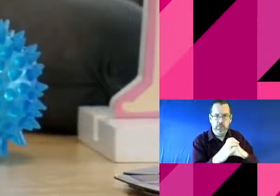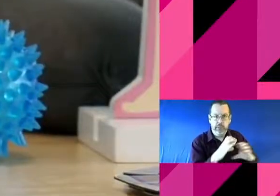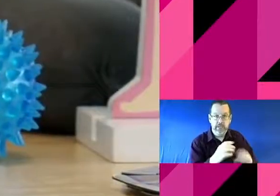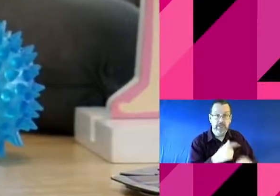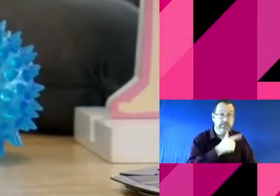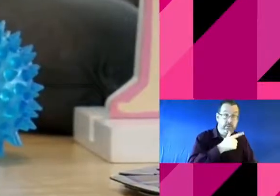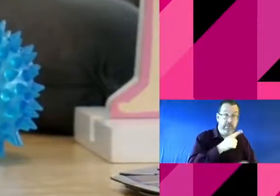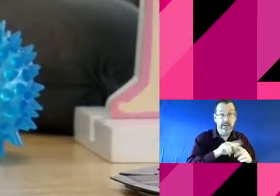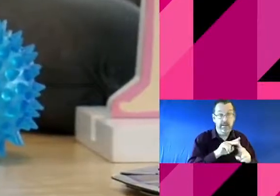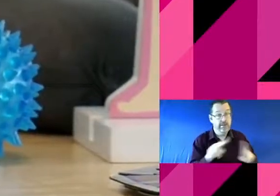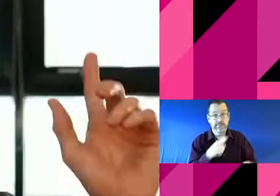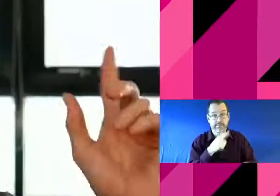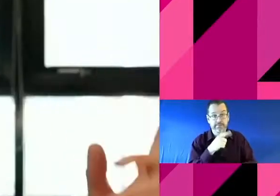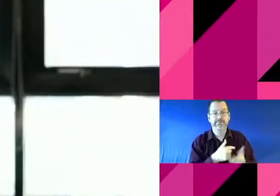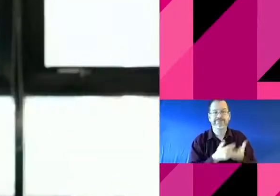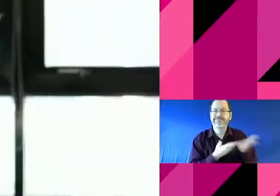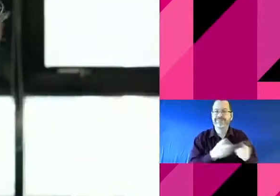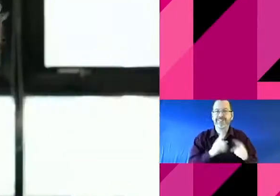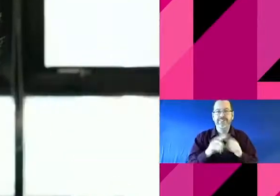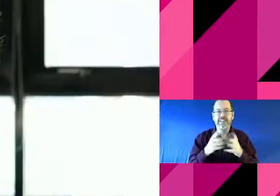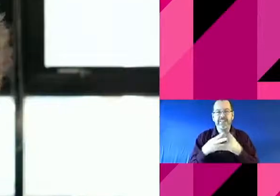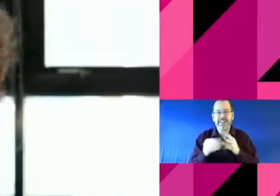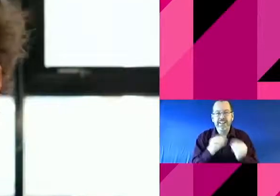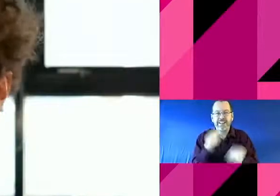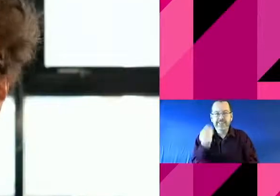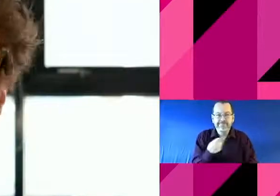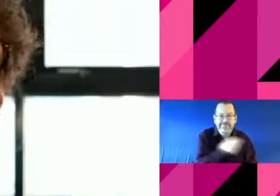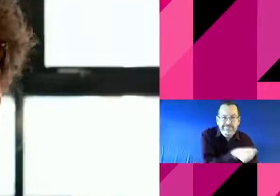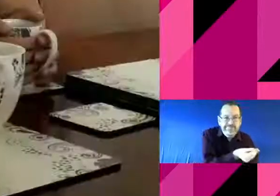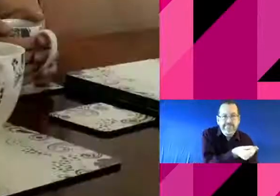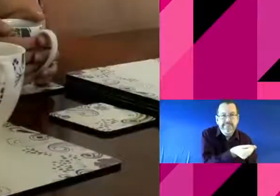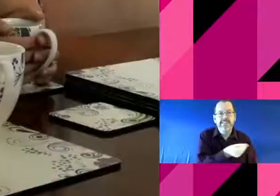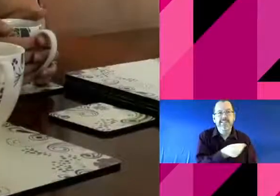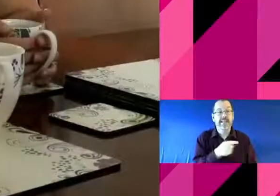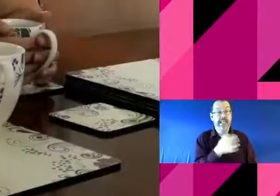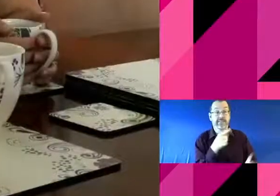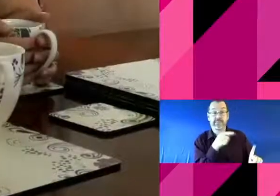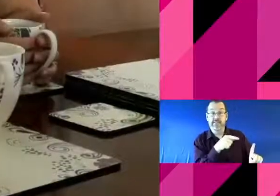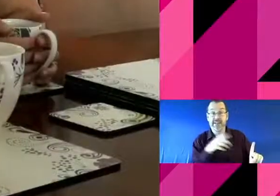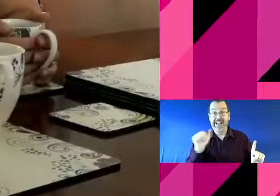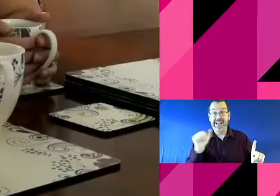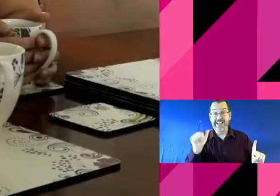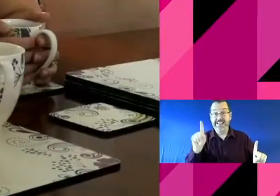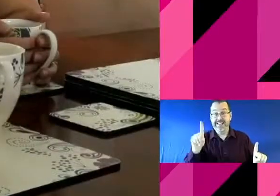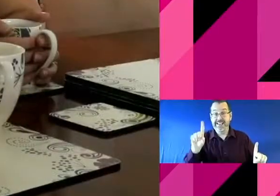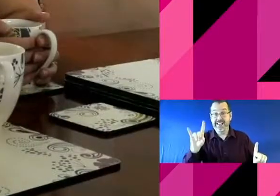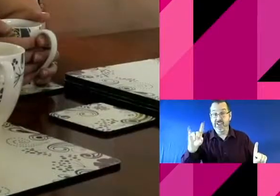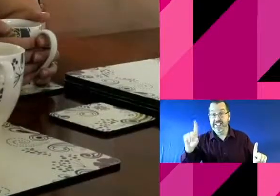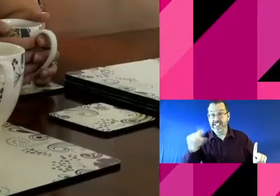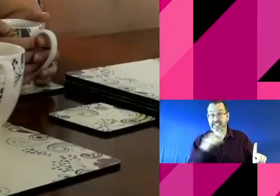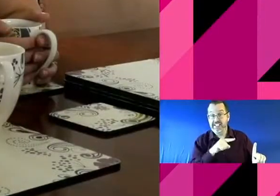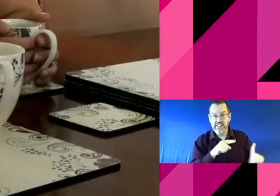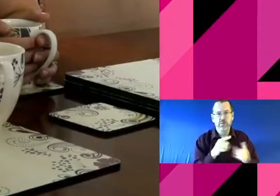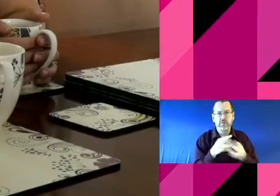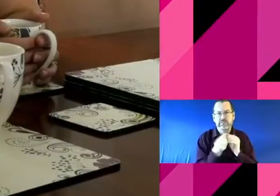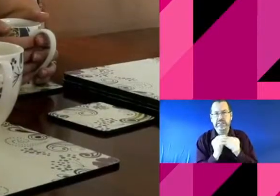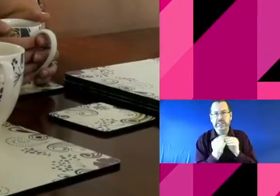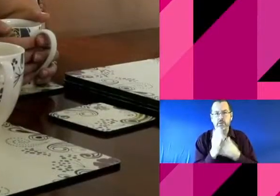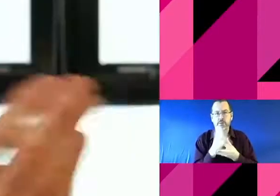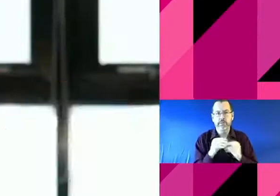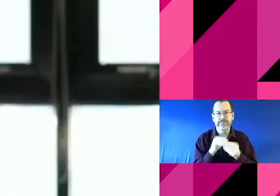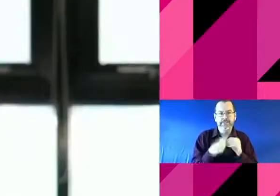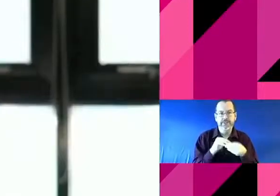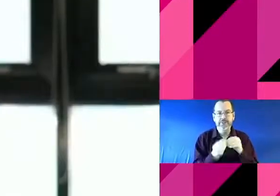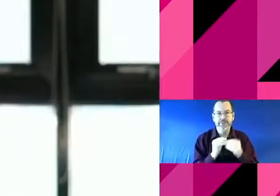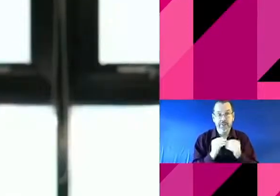here. Kids who maybe have an ADHD diagnosis, instead of having some sort of fidget object, helps the